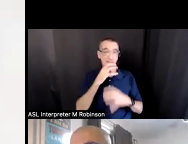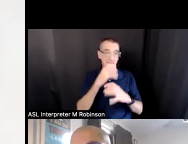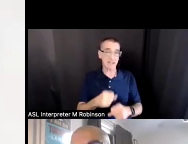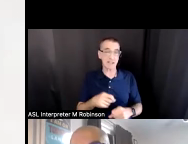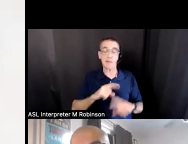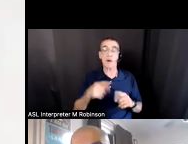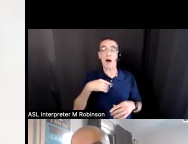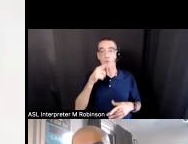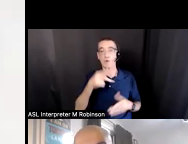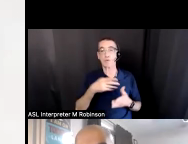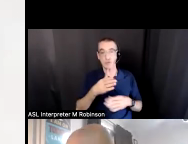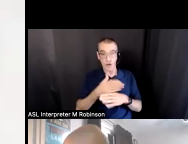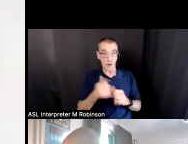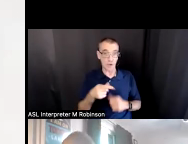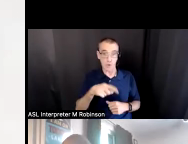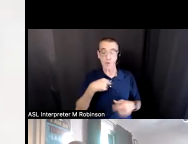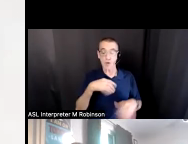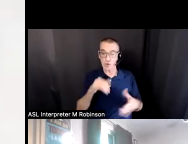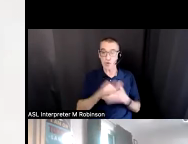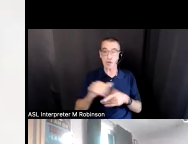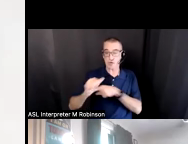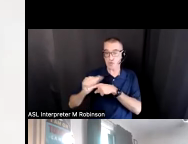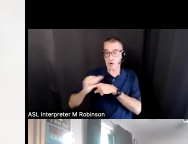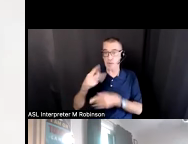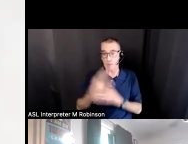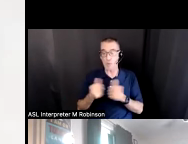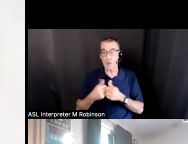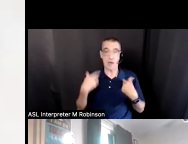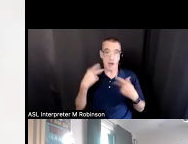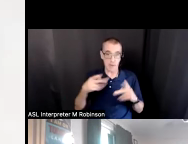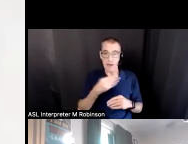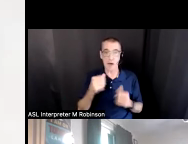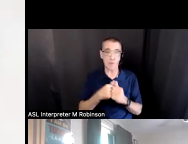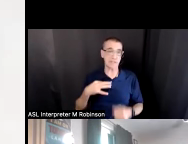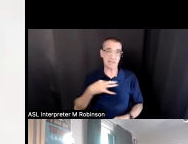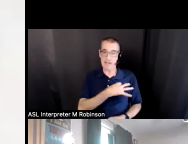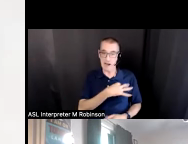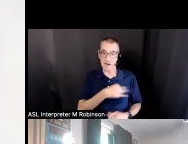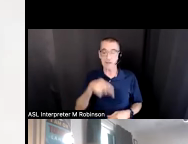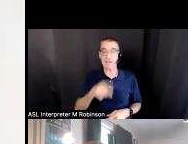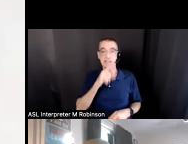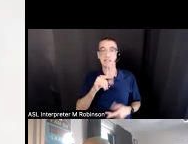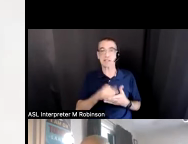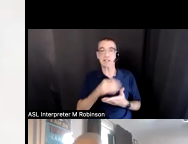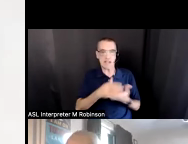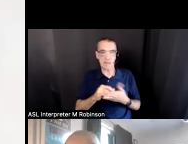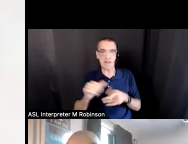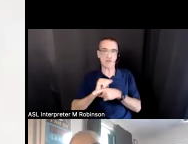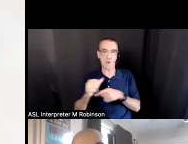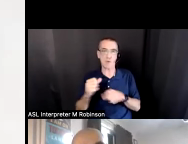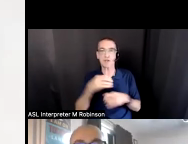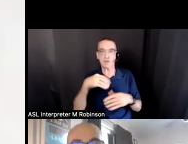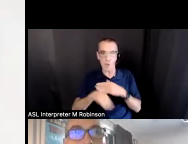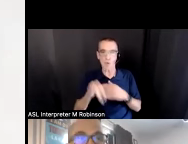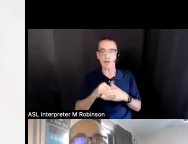I will share with you that when we do trainings, both with young people and with staff, this is the segment of the training when we get to go into this